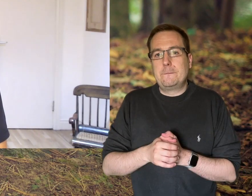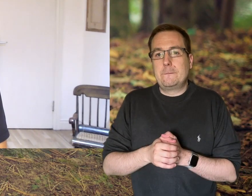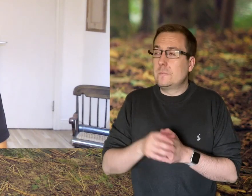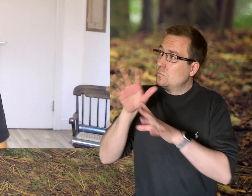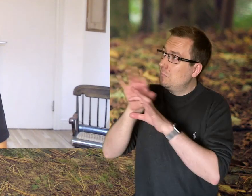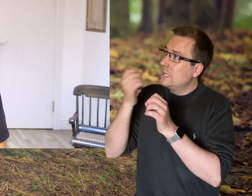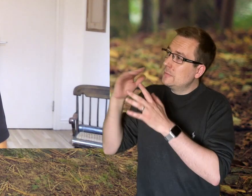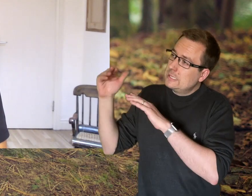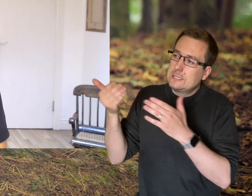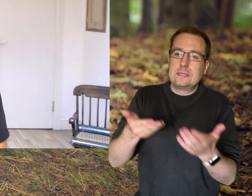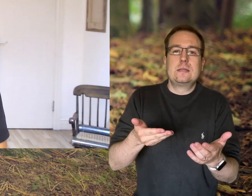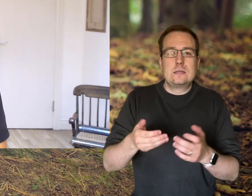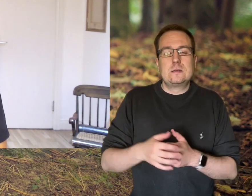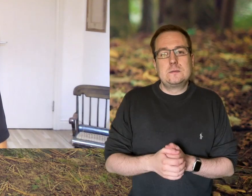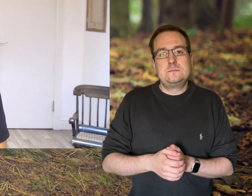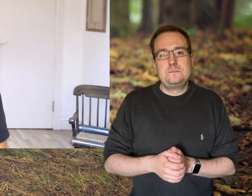peace.